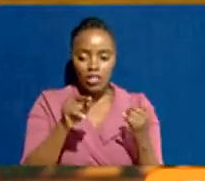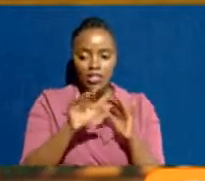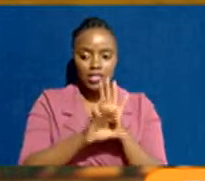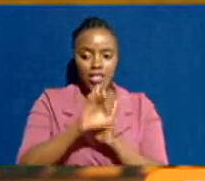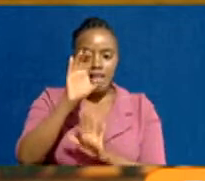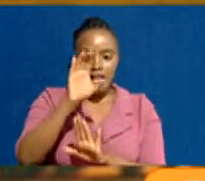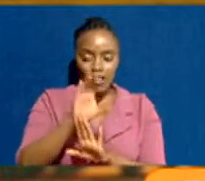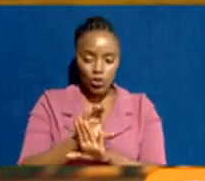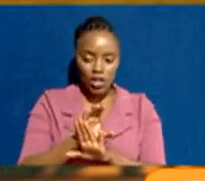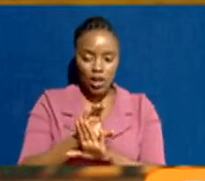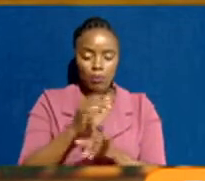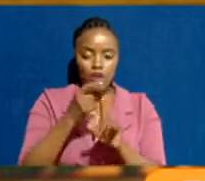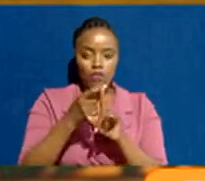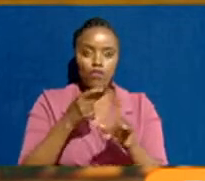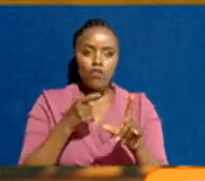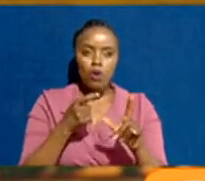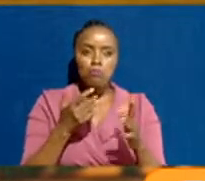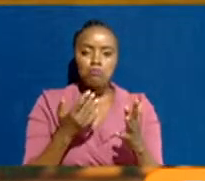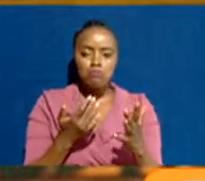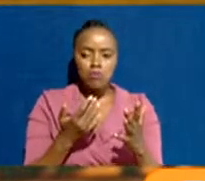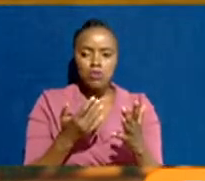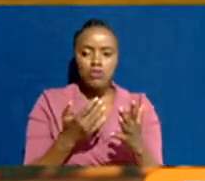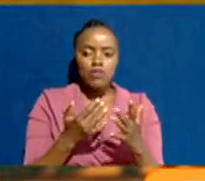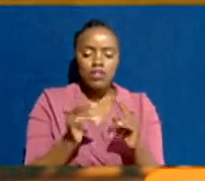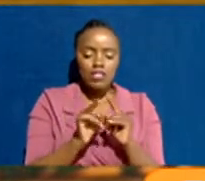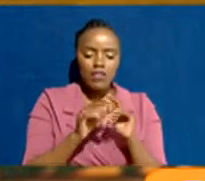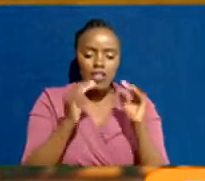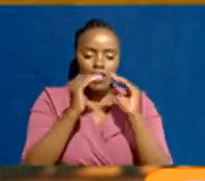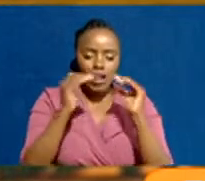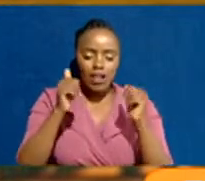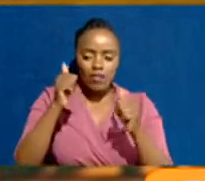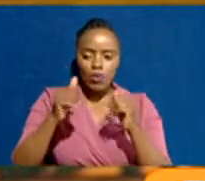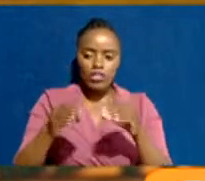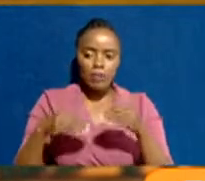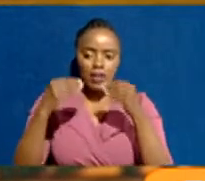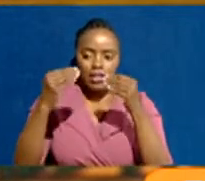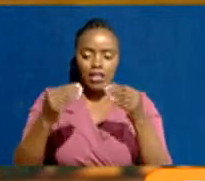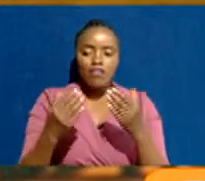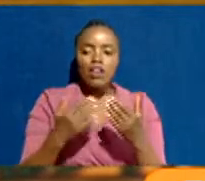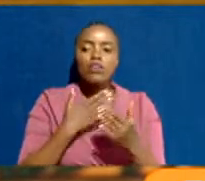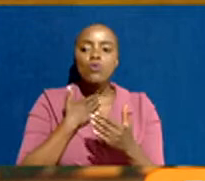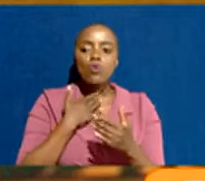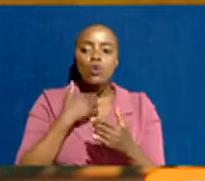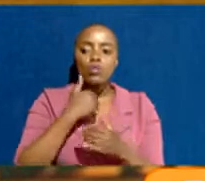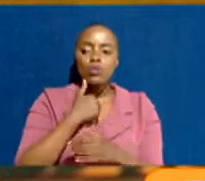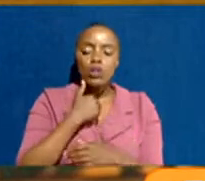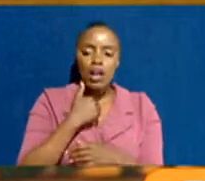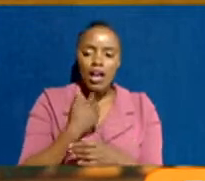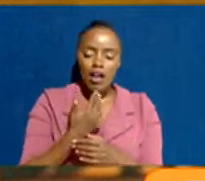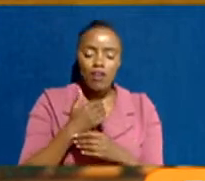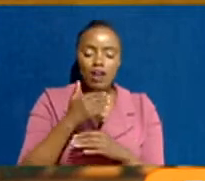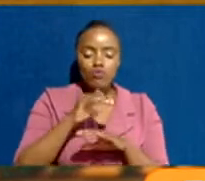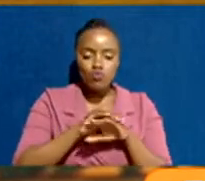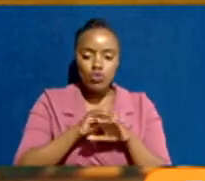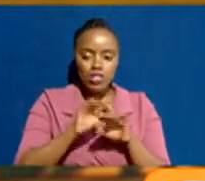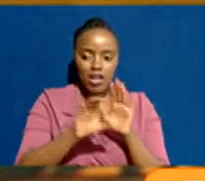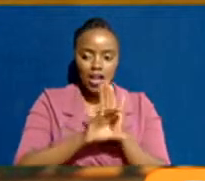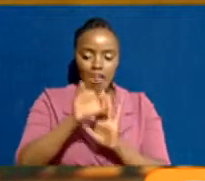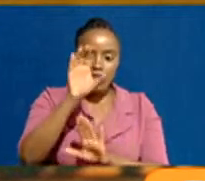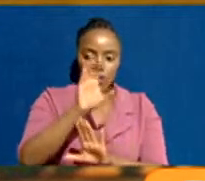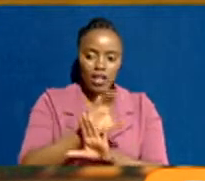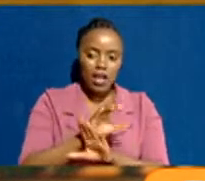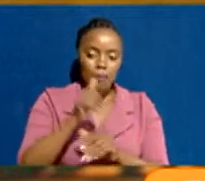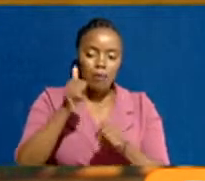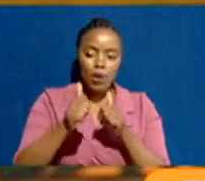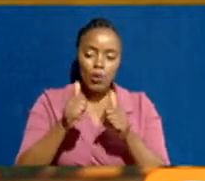curriculum from the rationale that has been given was we wanted to have a flexible curriculum, at least